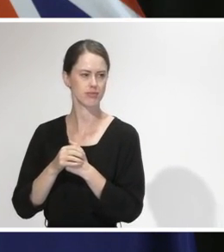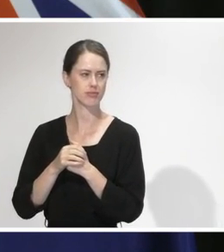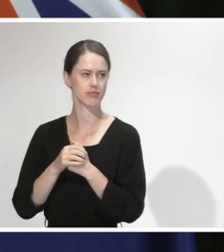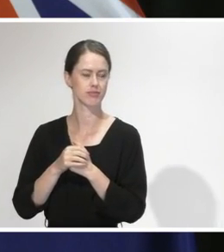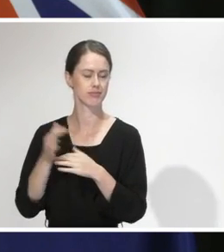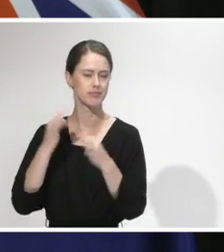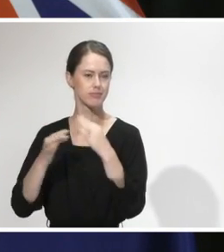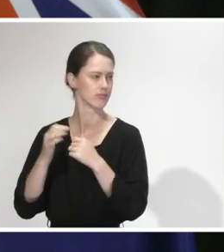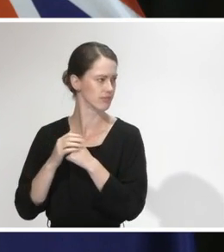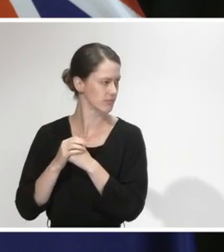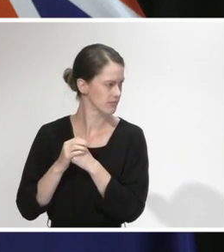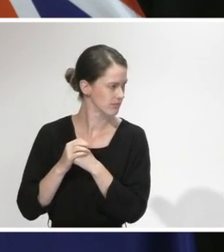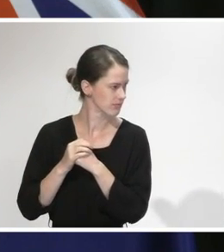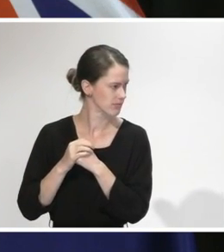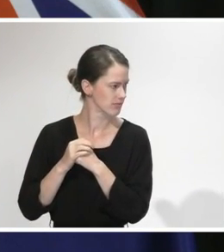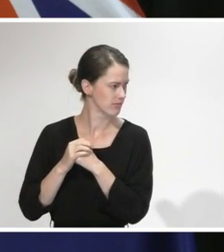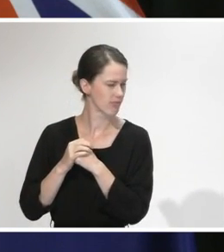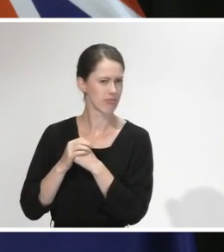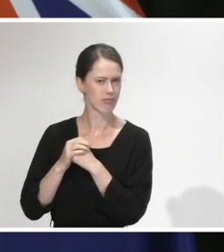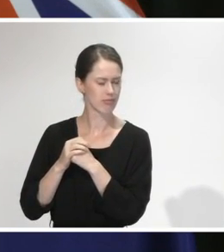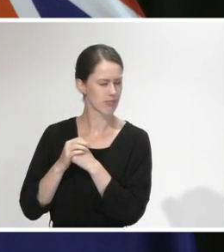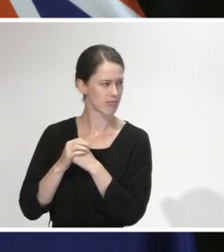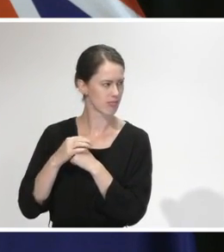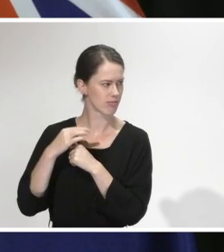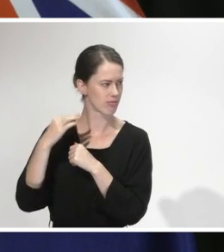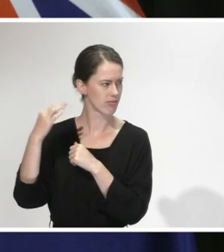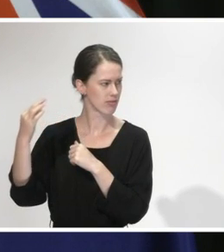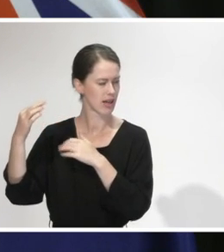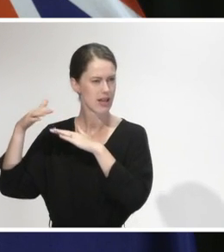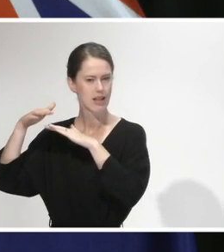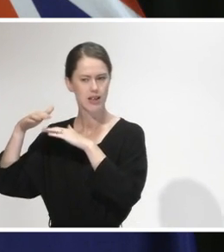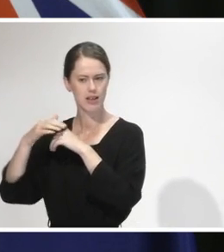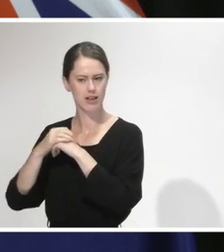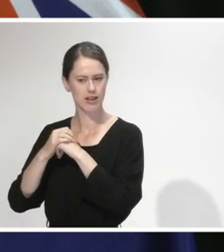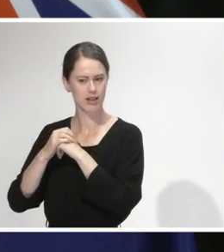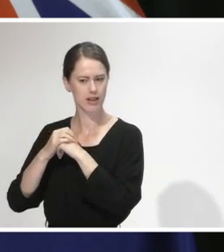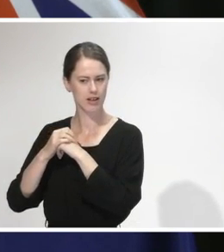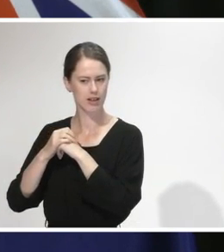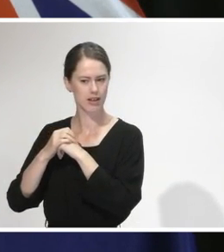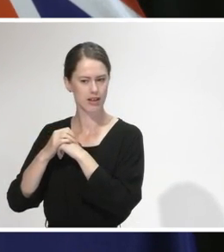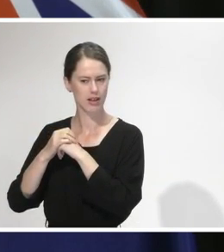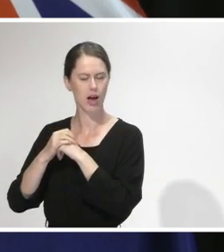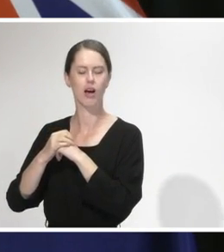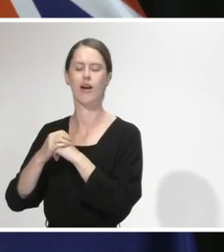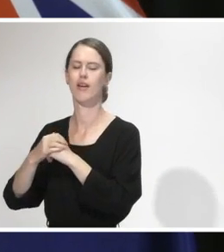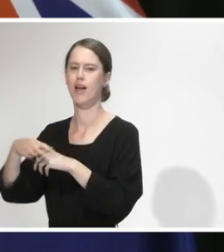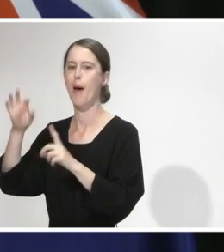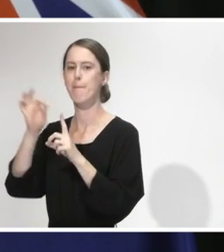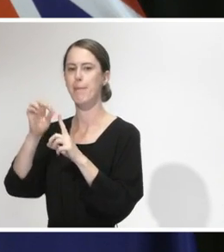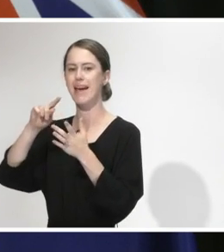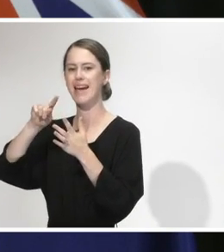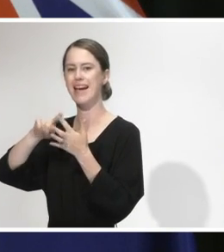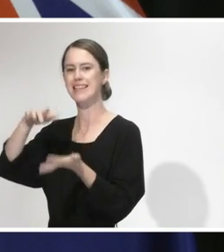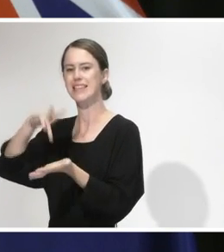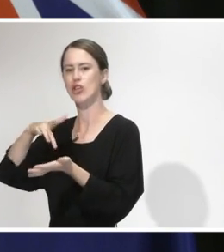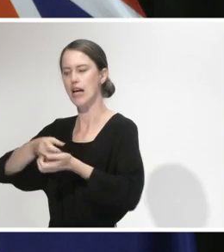national distribution model was supposed to be rolled out, so has that gone according to planning? Can you give us a little bit more detail on how that will exactly work? I